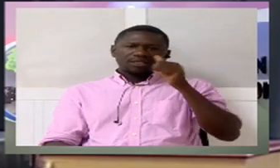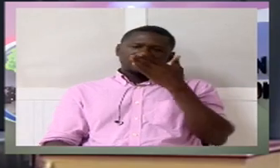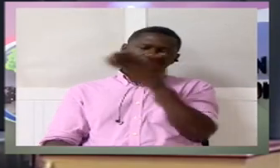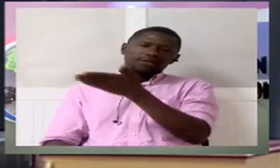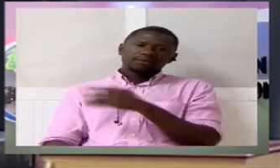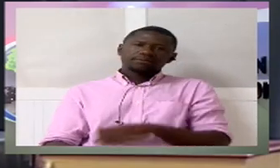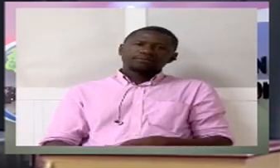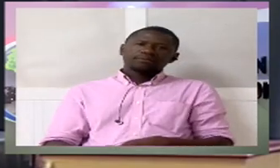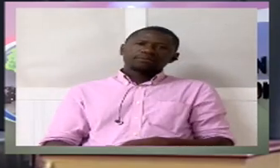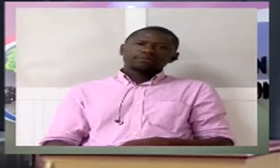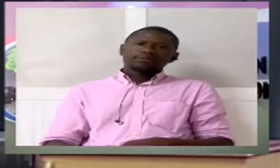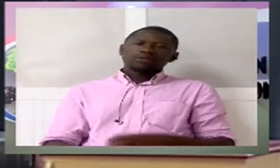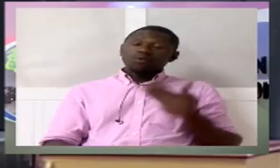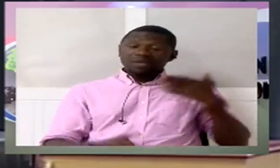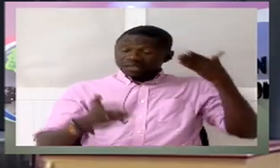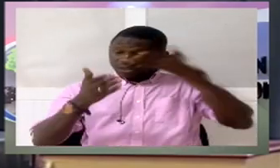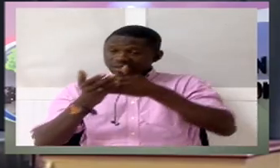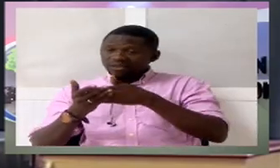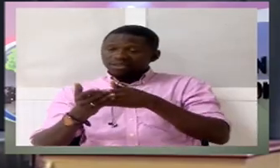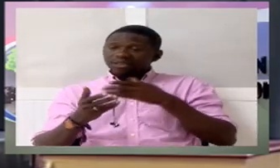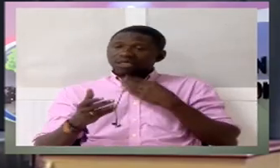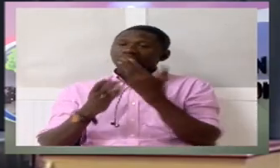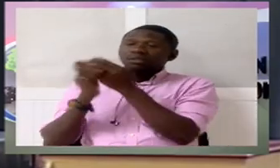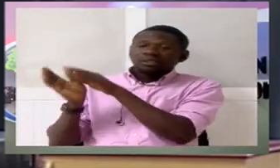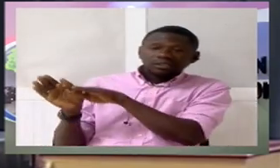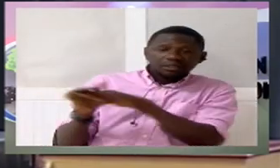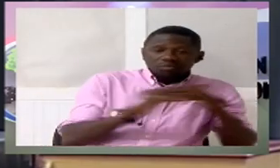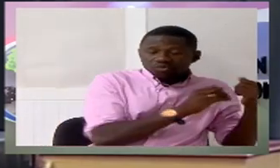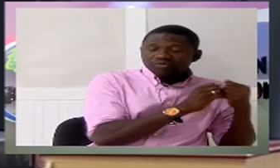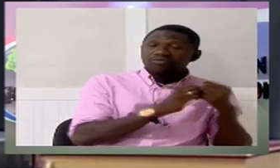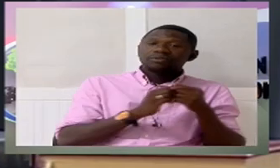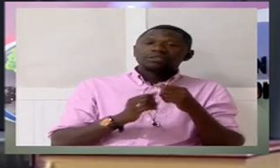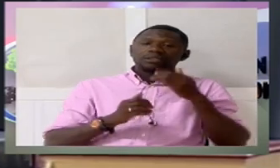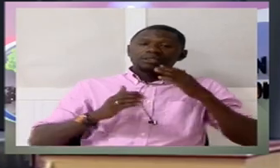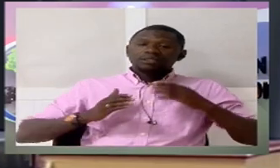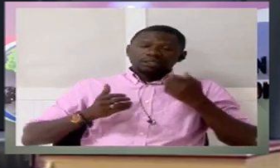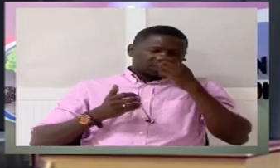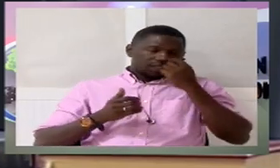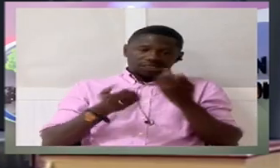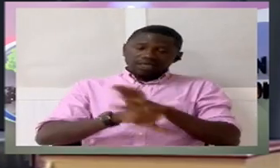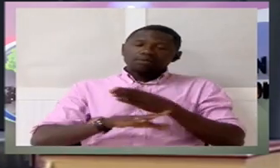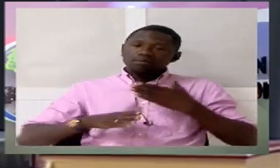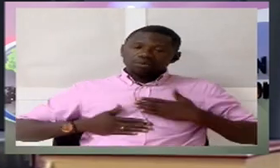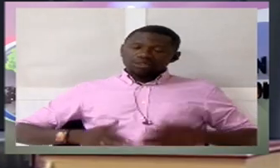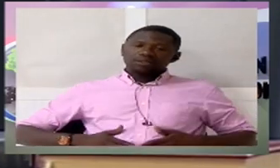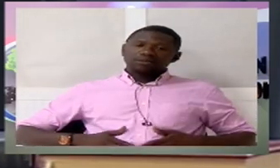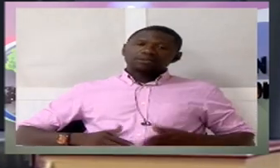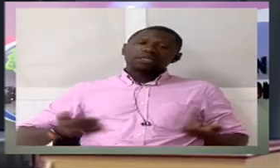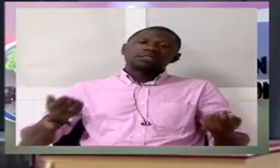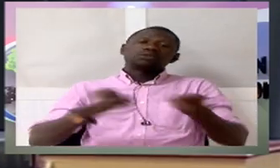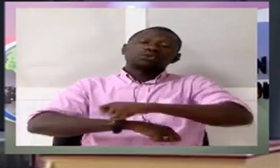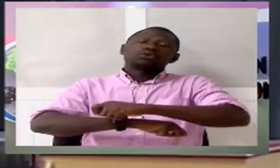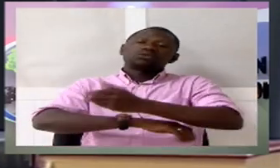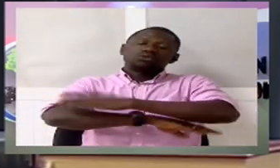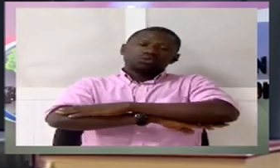to room 10. I atara Baba la dead body bondije. They had already removed Baba's dead body. Bunda taw. They locked the door. Woman nan call back. He didn't